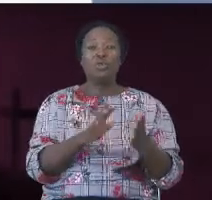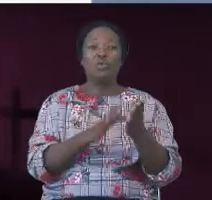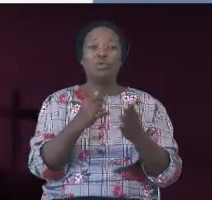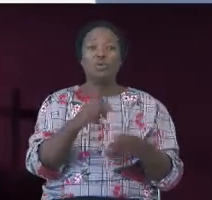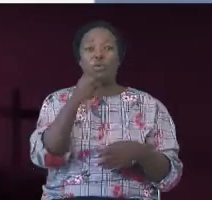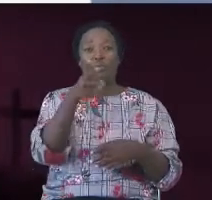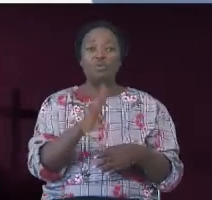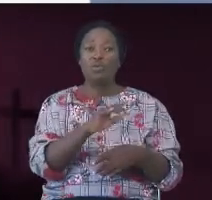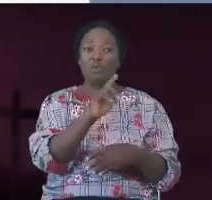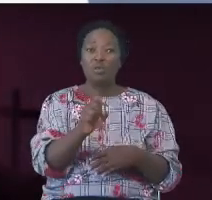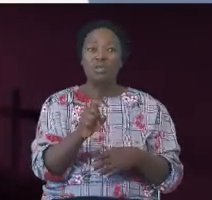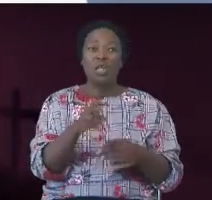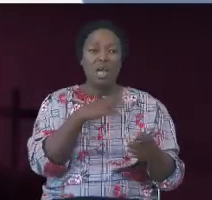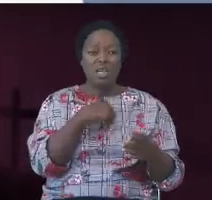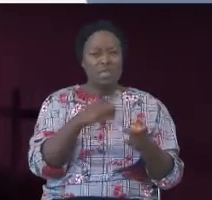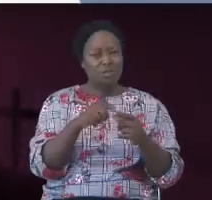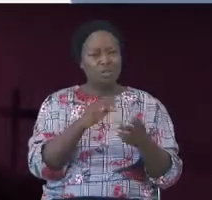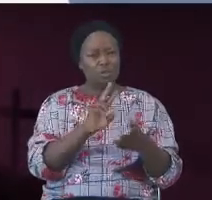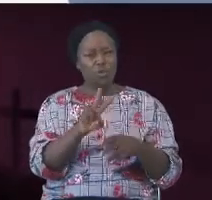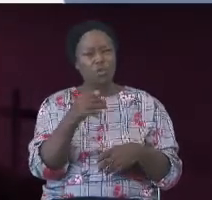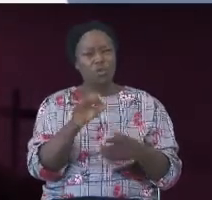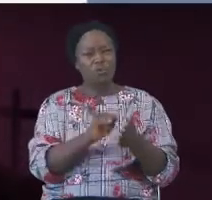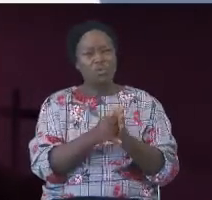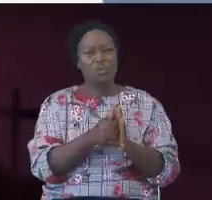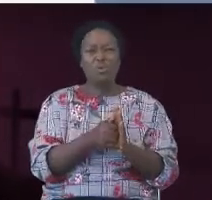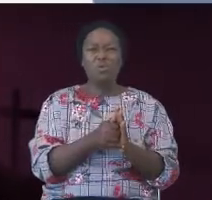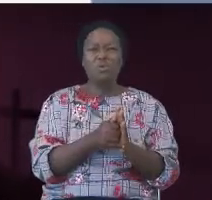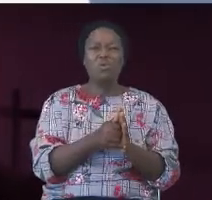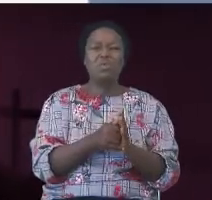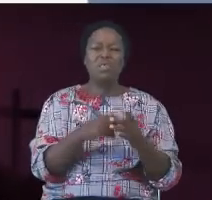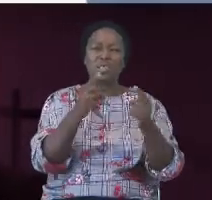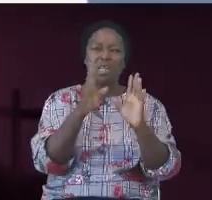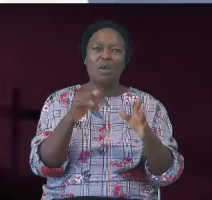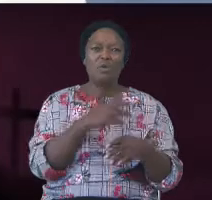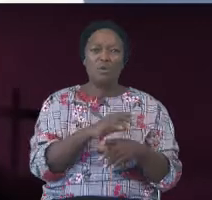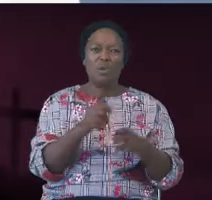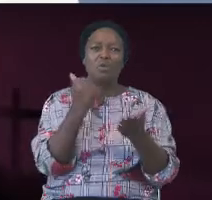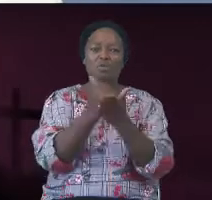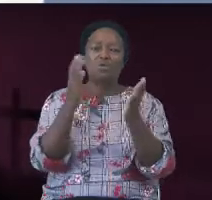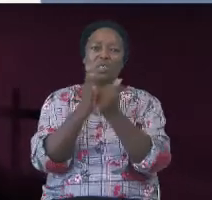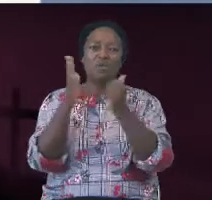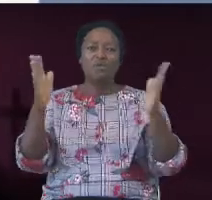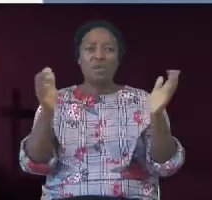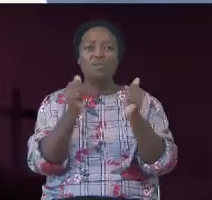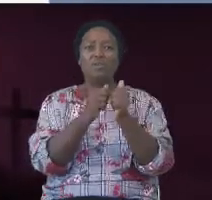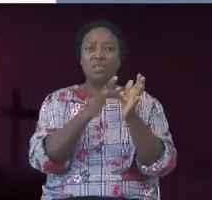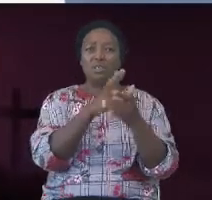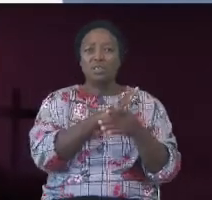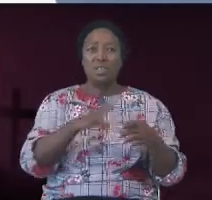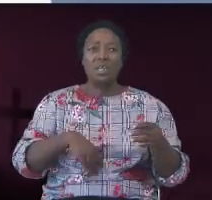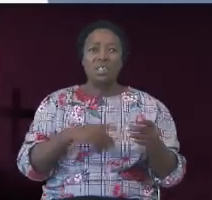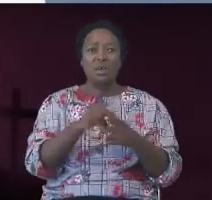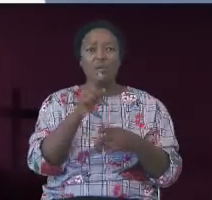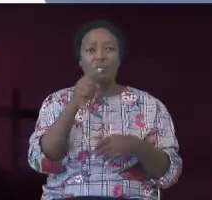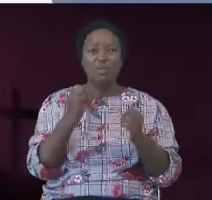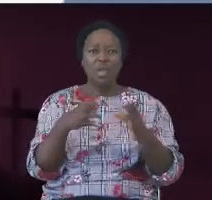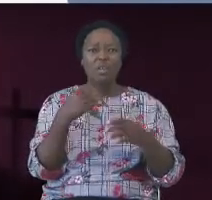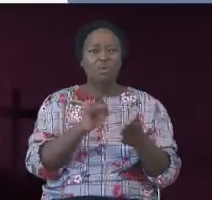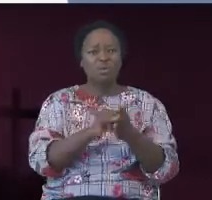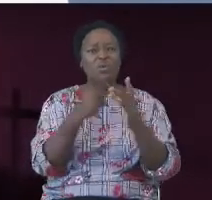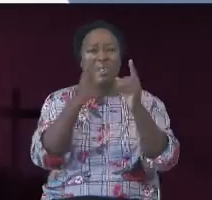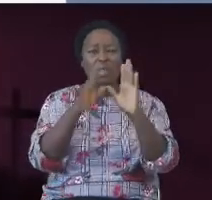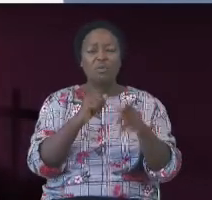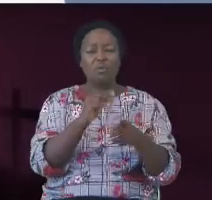and two of those sinners were crucified where christ jesus and many of those sinners were